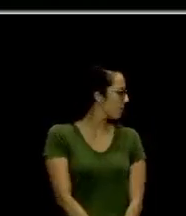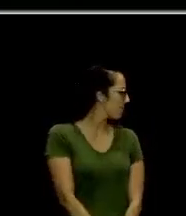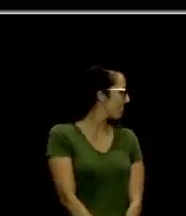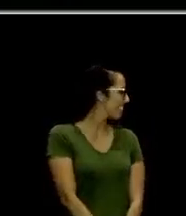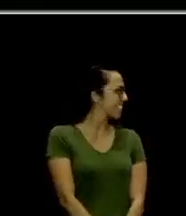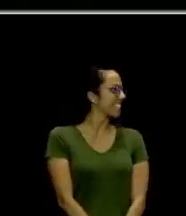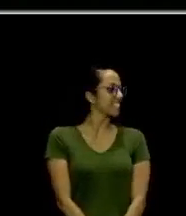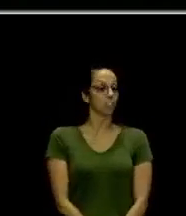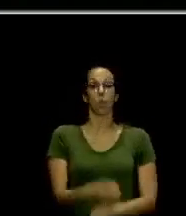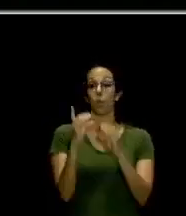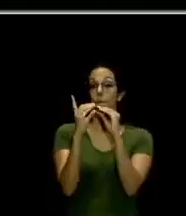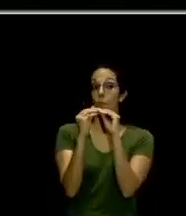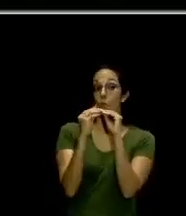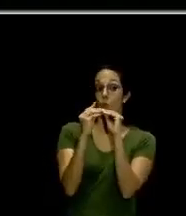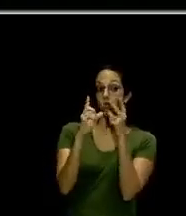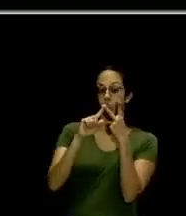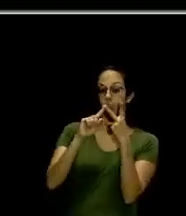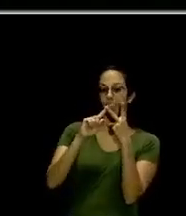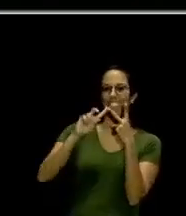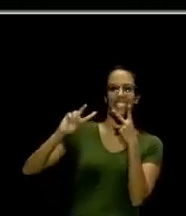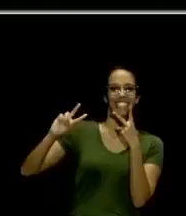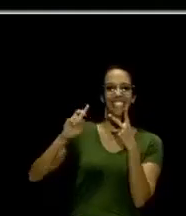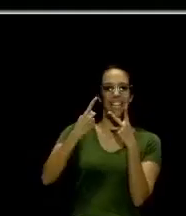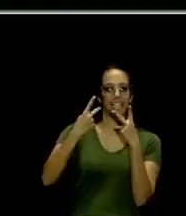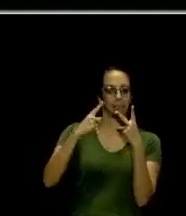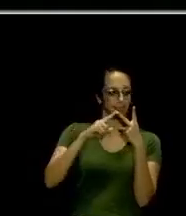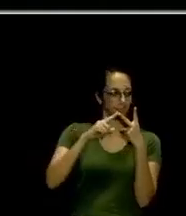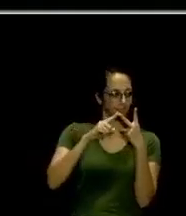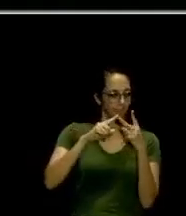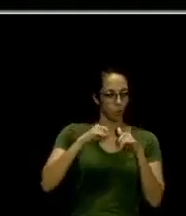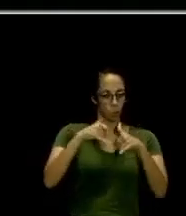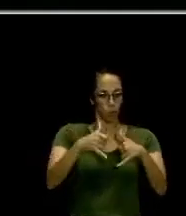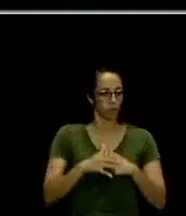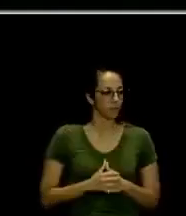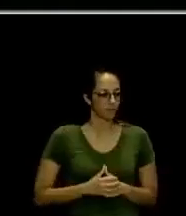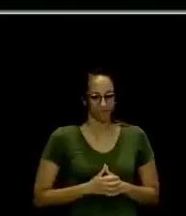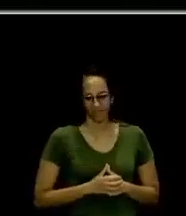Now we have one more award to give out.